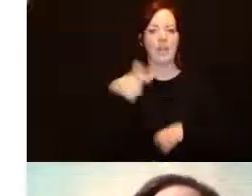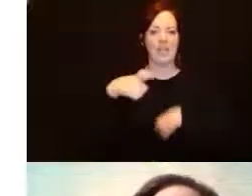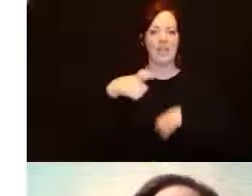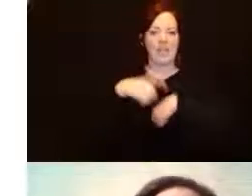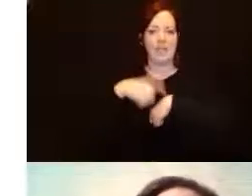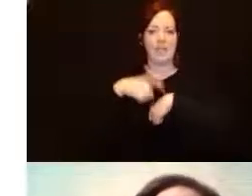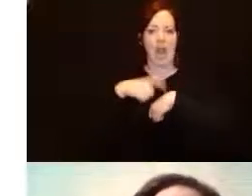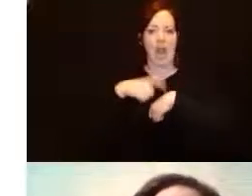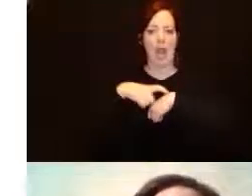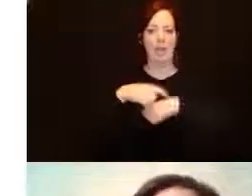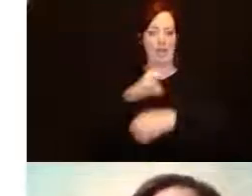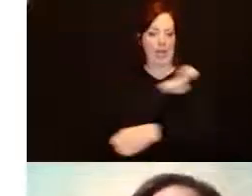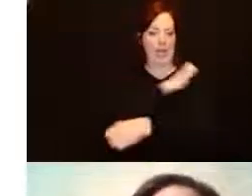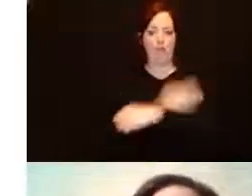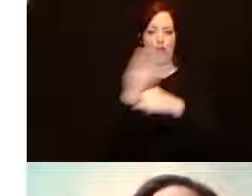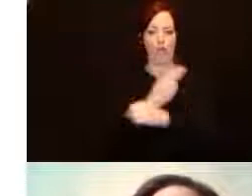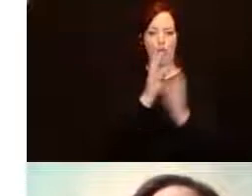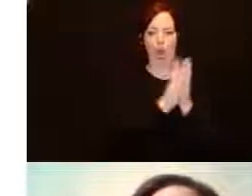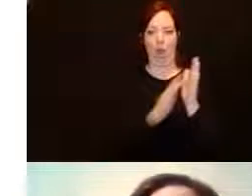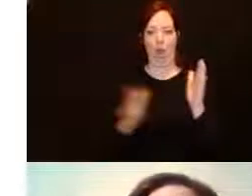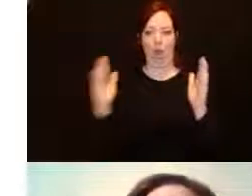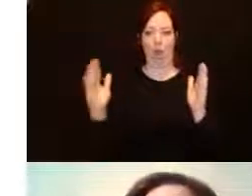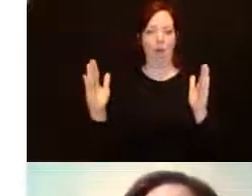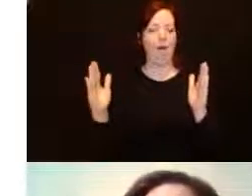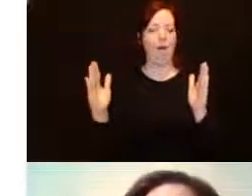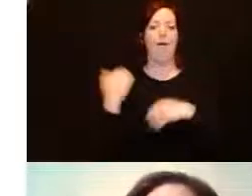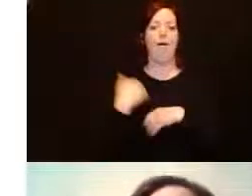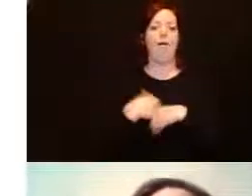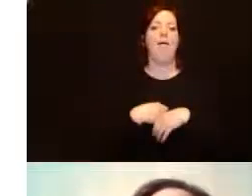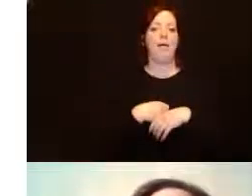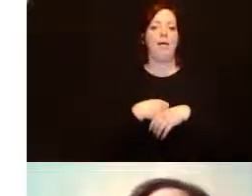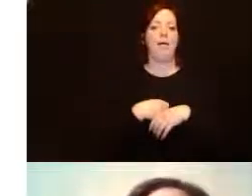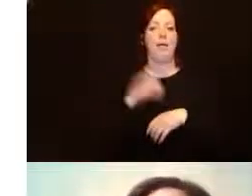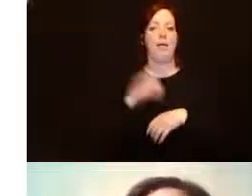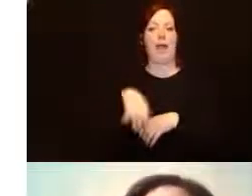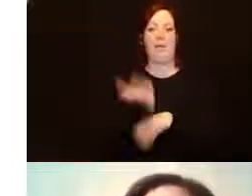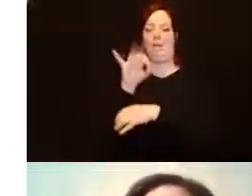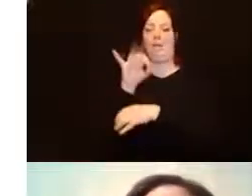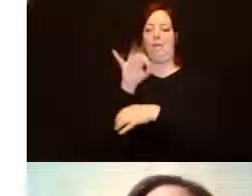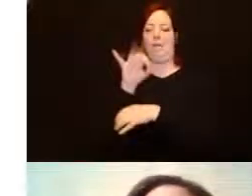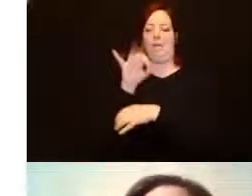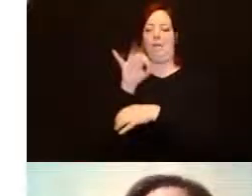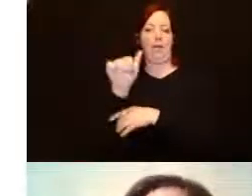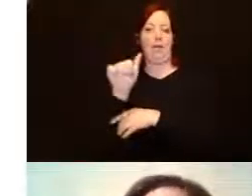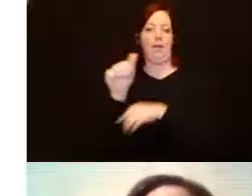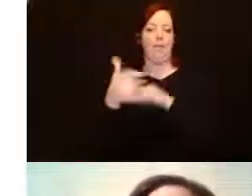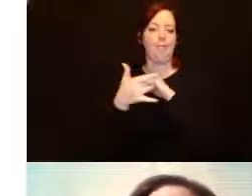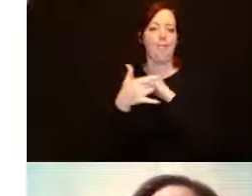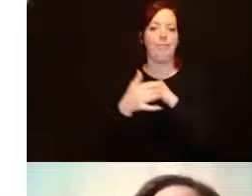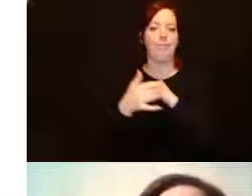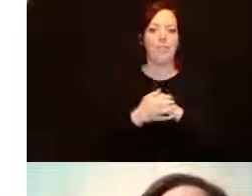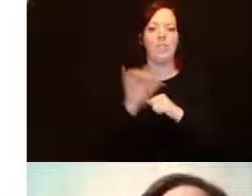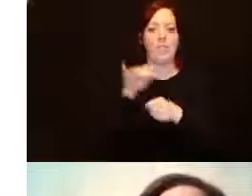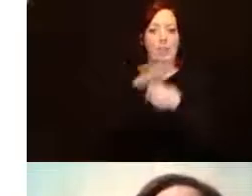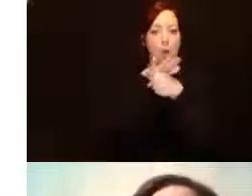is, there is a formula that will take into consideration the pressure and the time. They would take